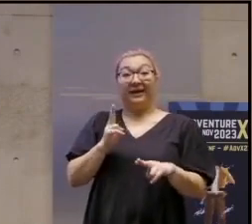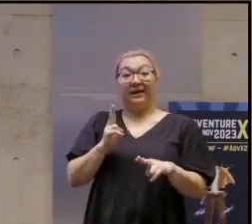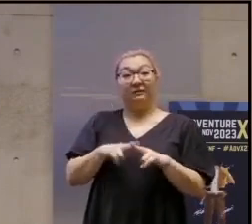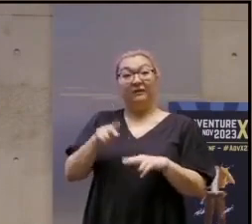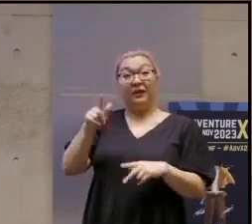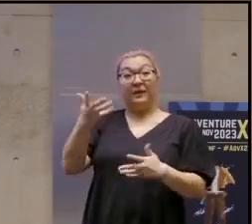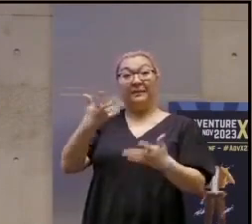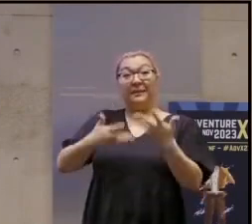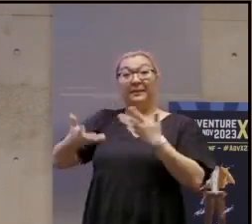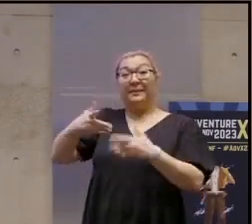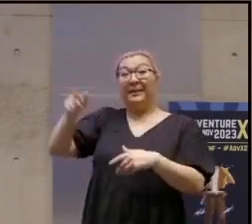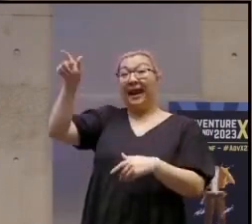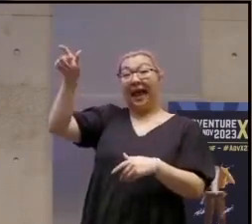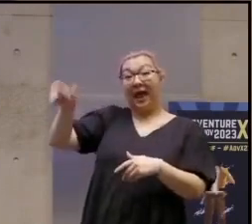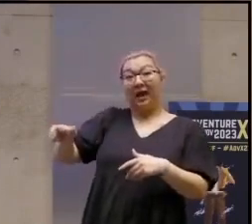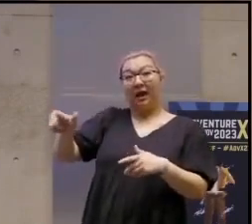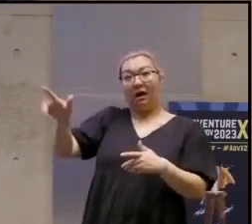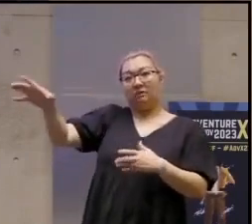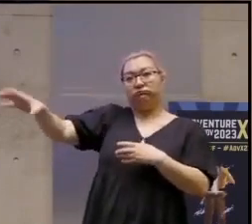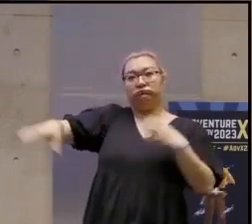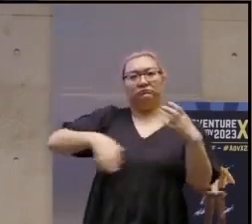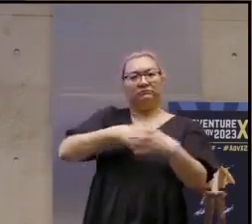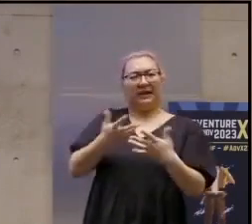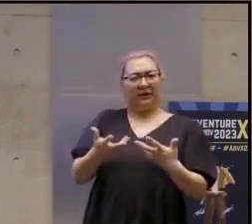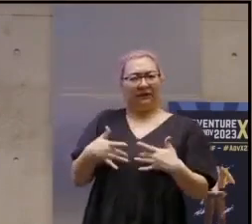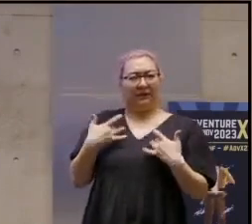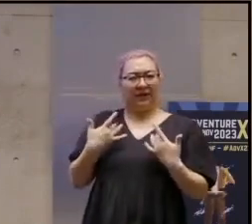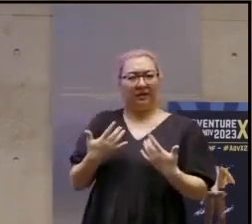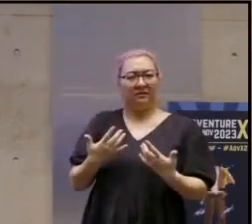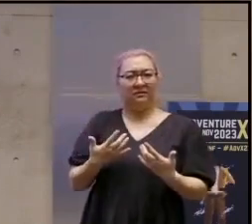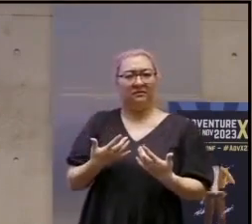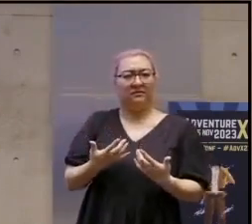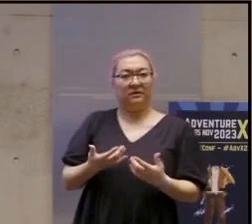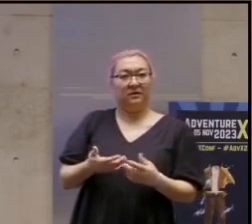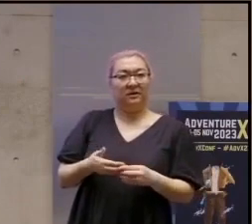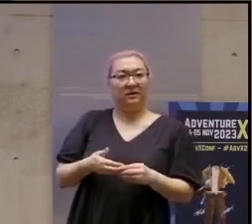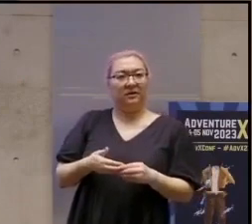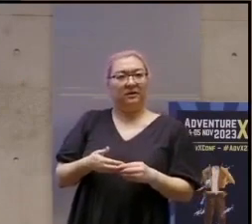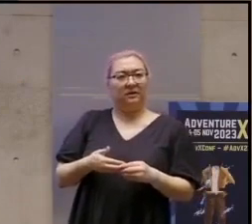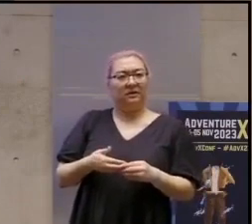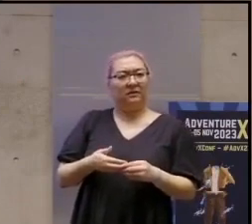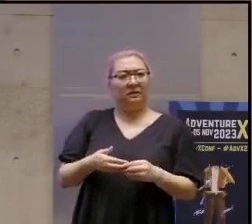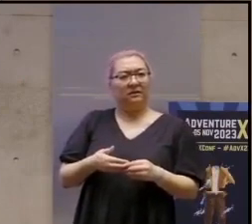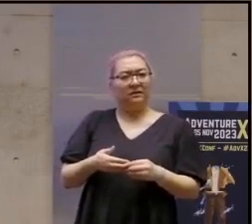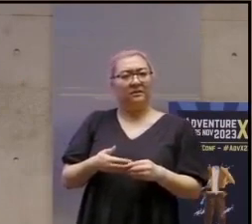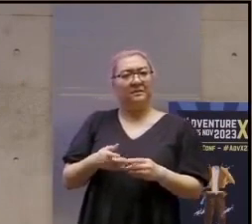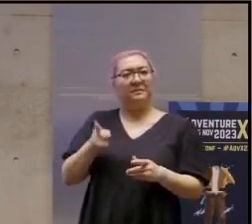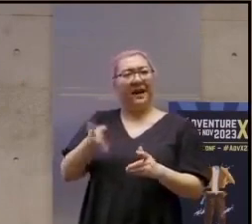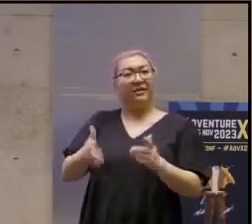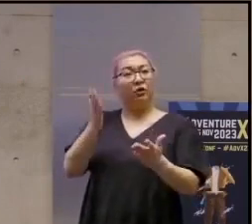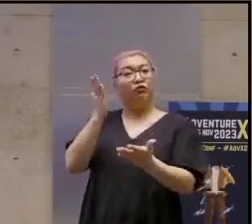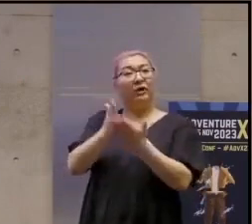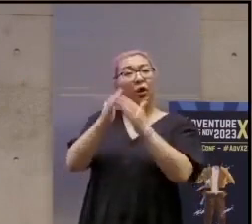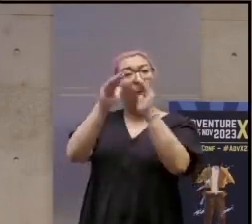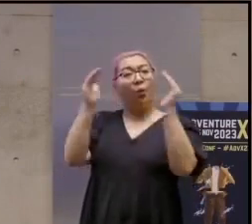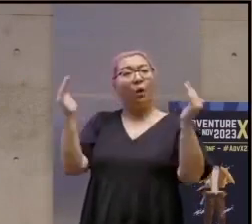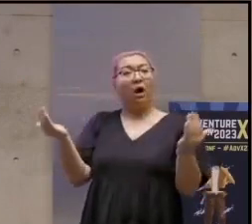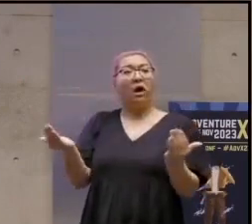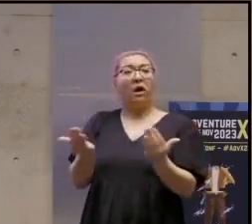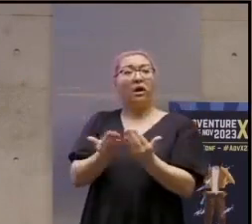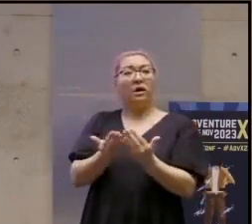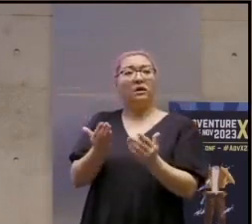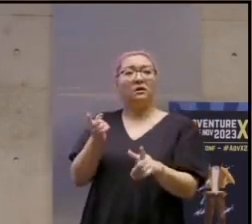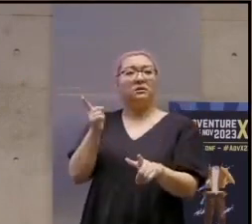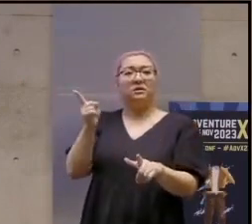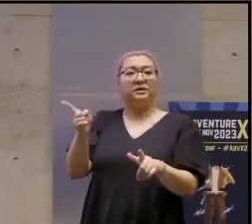worth acknowledging that in the real world, that is not a valid concept anymore, or at least the medical world.